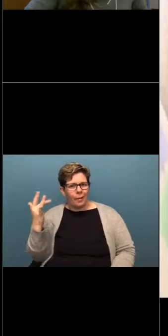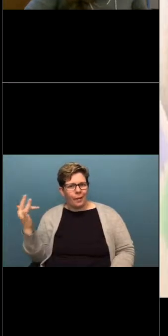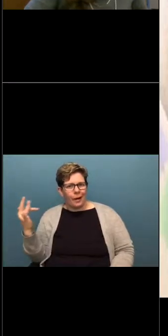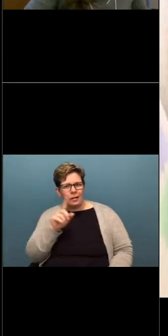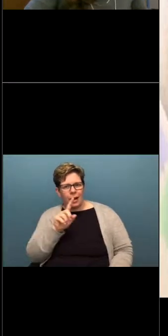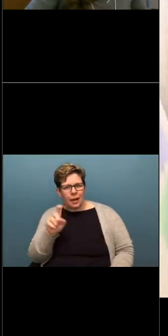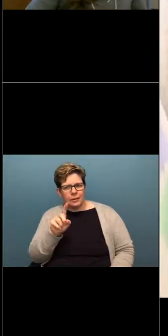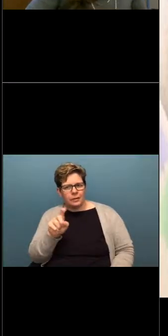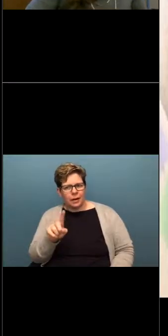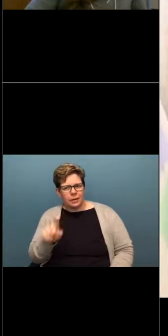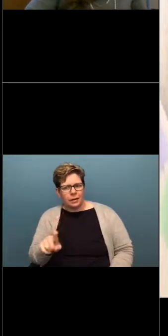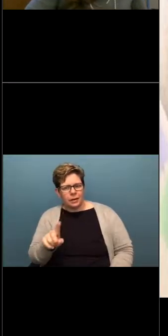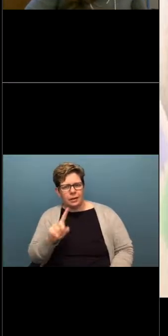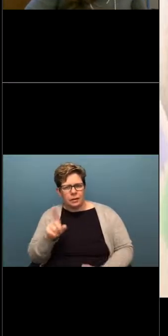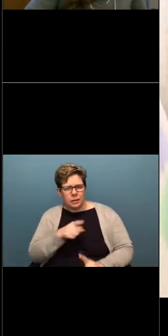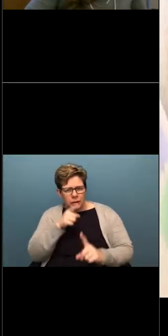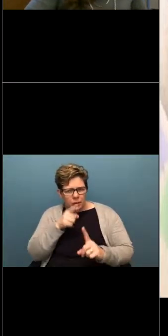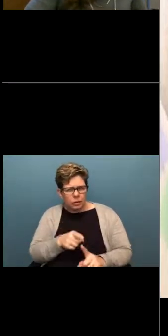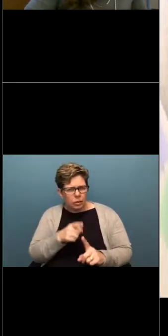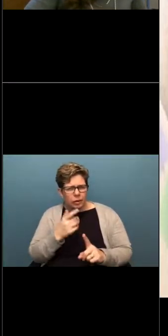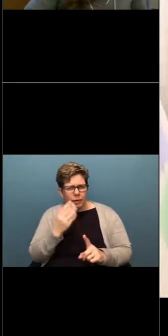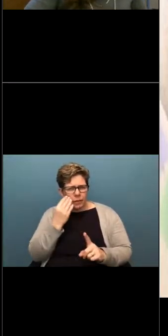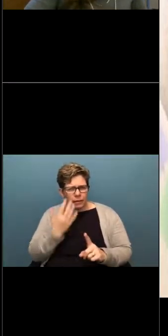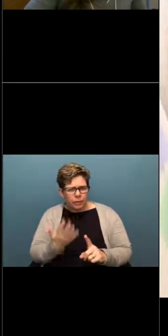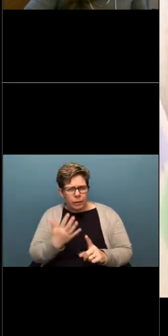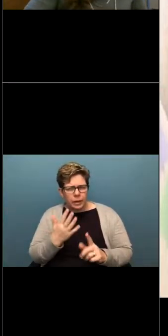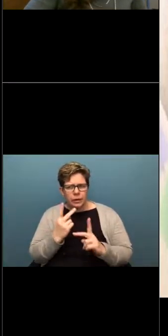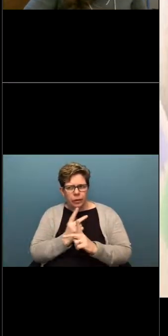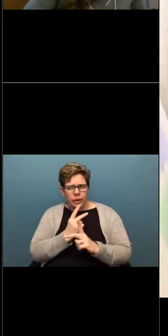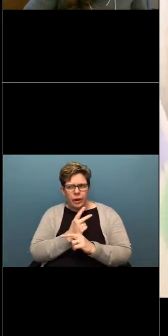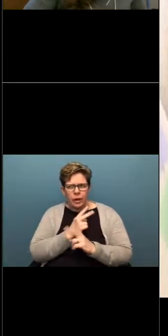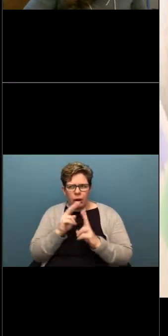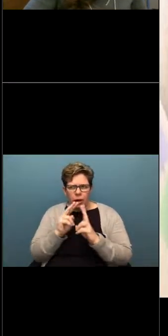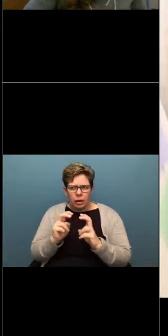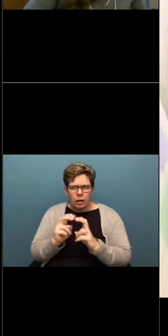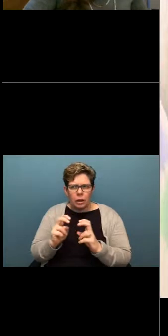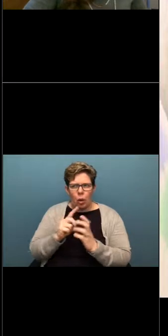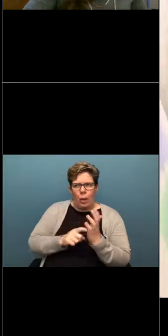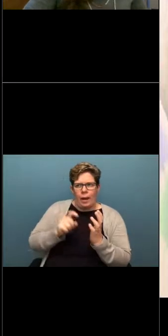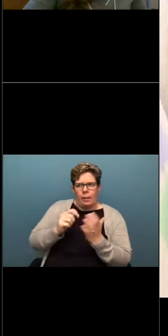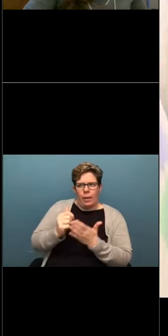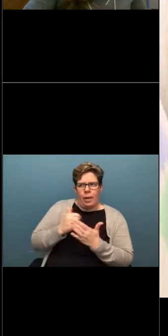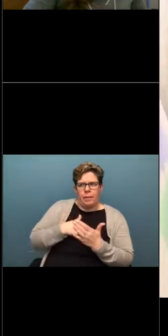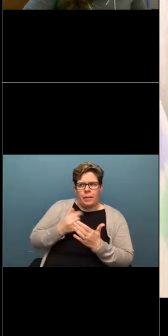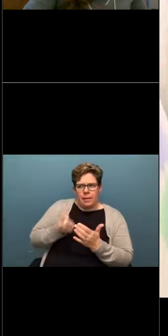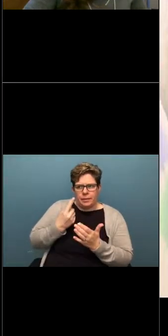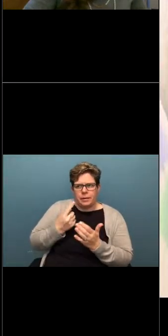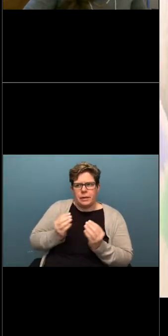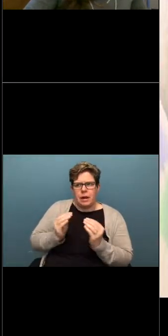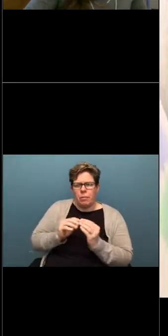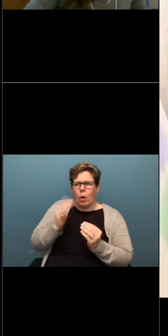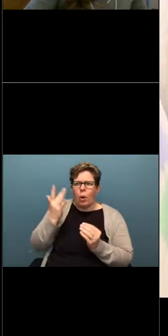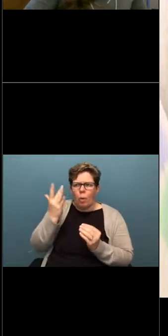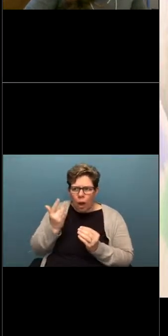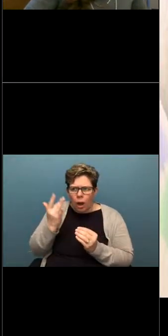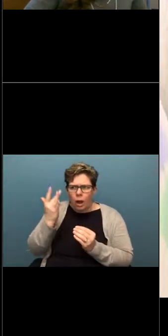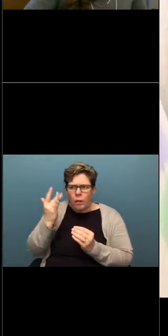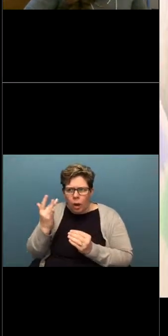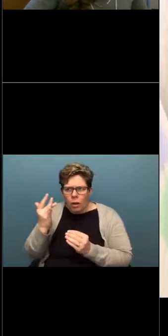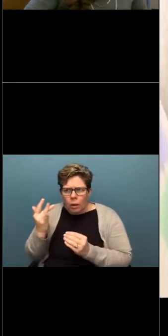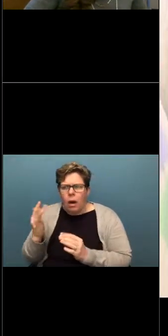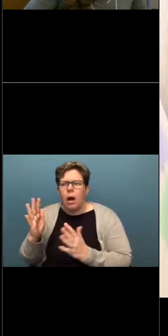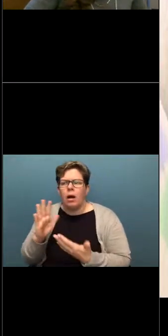to the core or root of the information and uncover really what you need to know. And that can be helpful. Taking